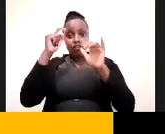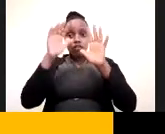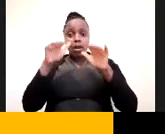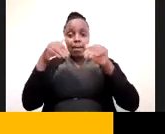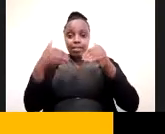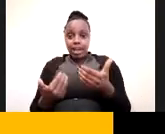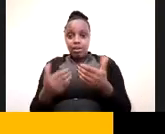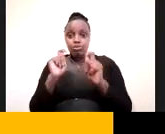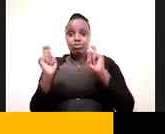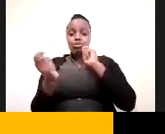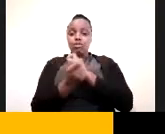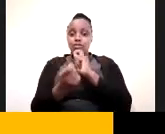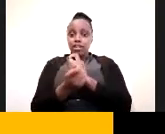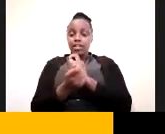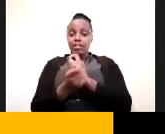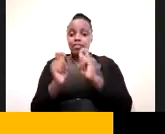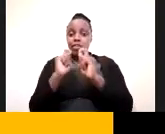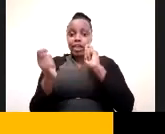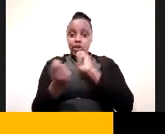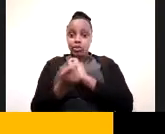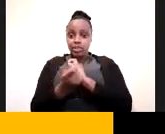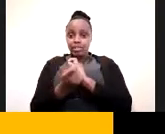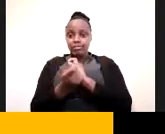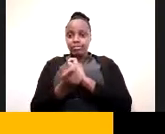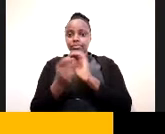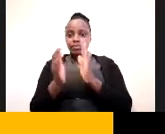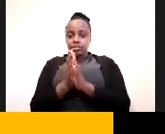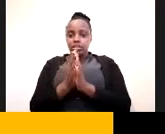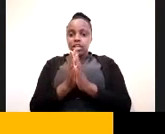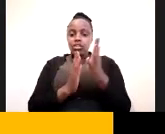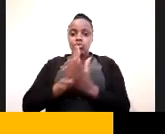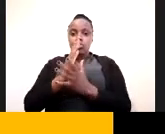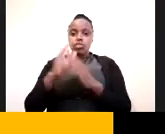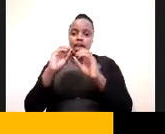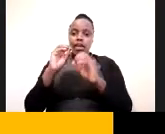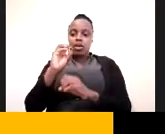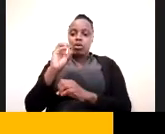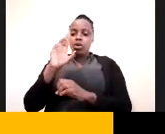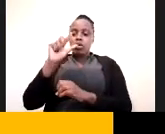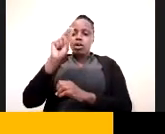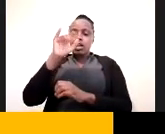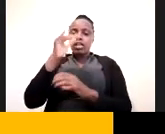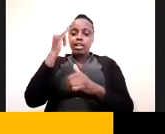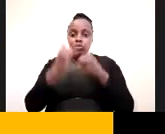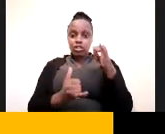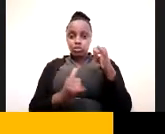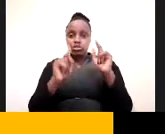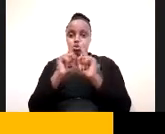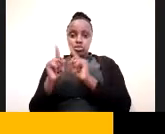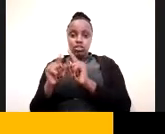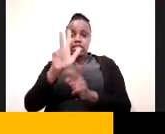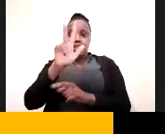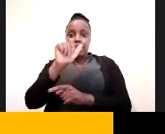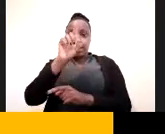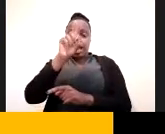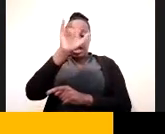convert and if to convert is to the organic sector. And to conclude also, third axis is the